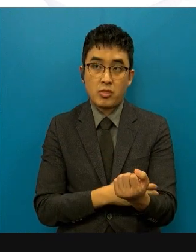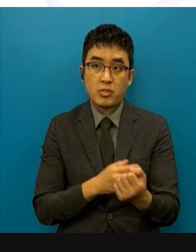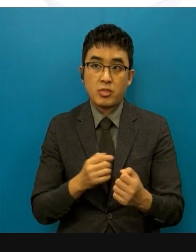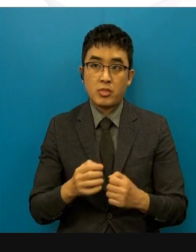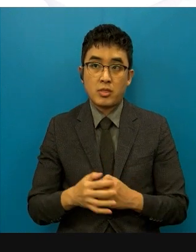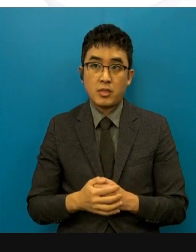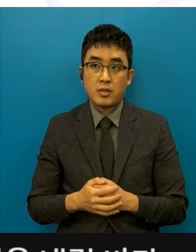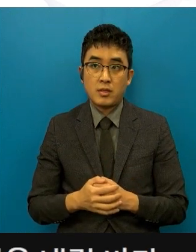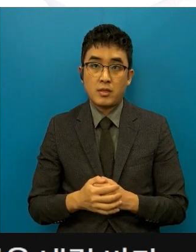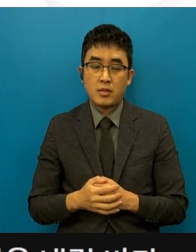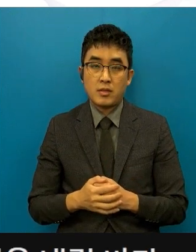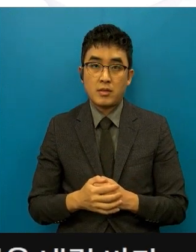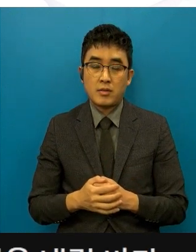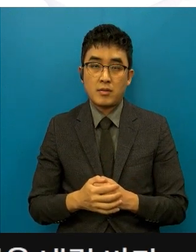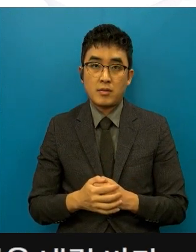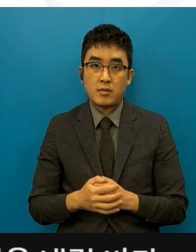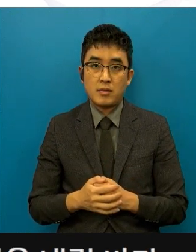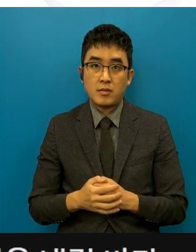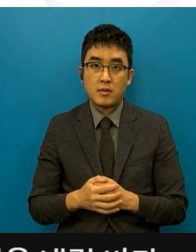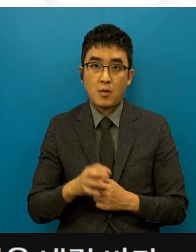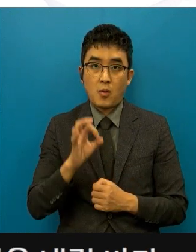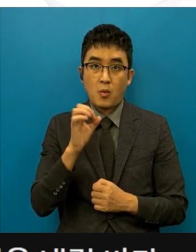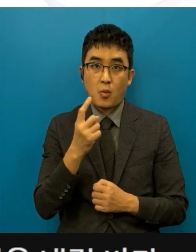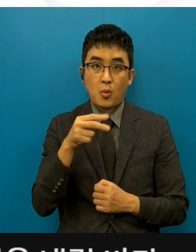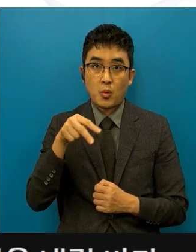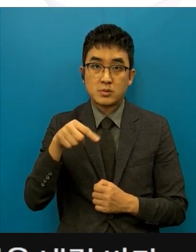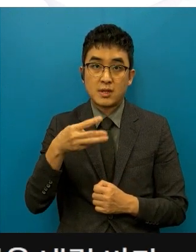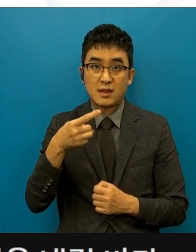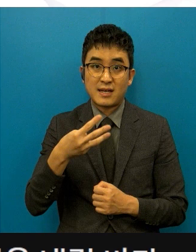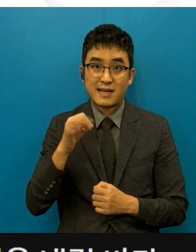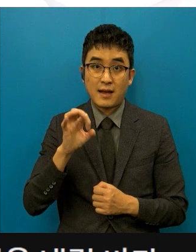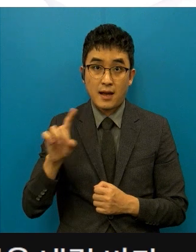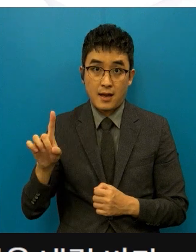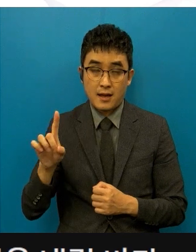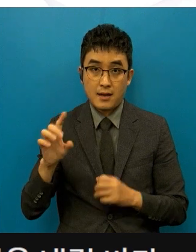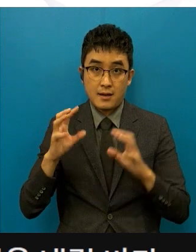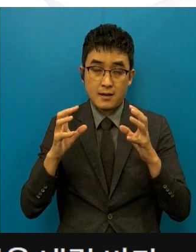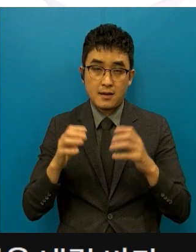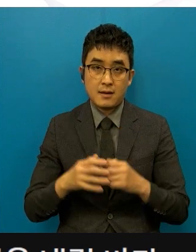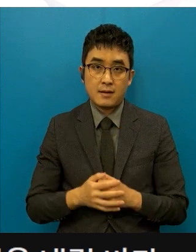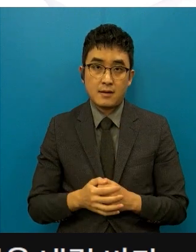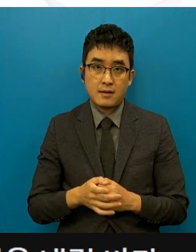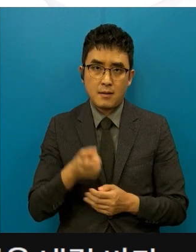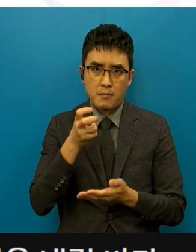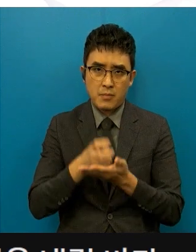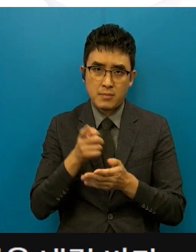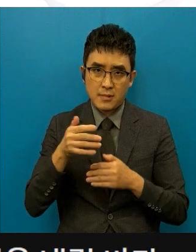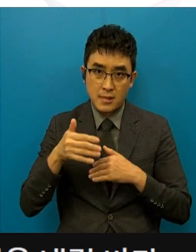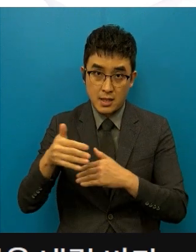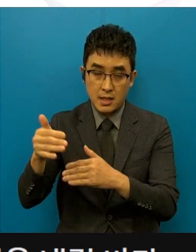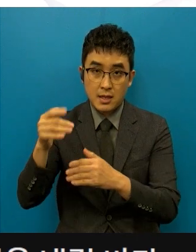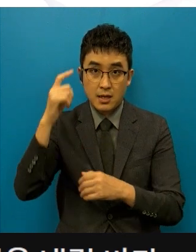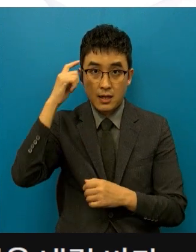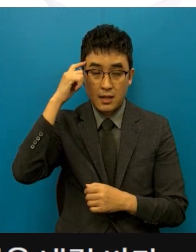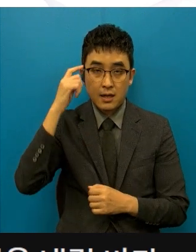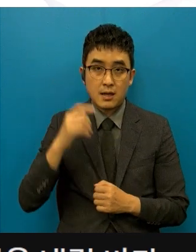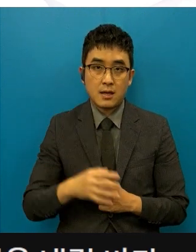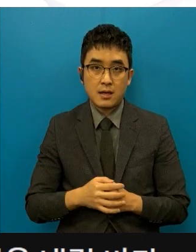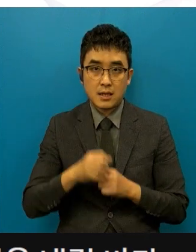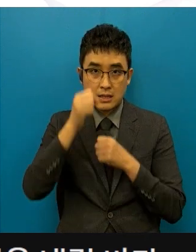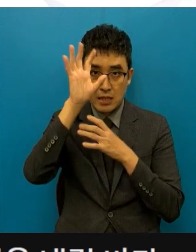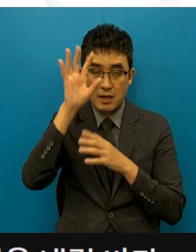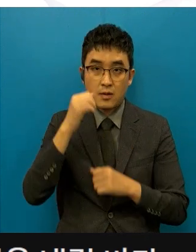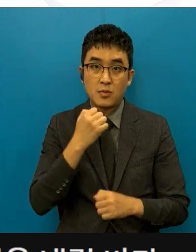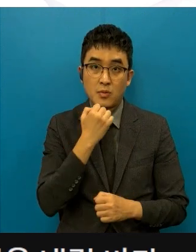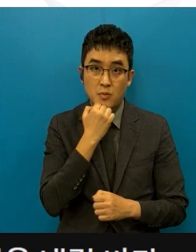legislation that allows assisted suicide. However, the Italian and German parliaments have been slow